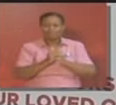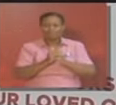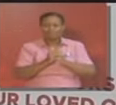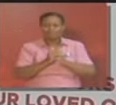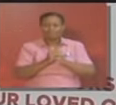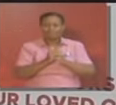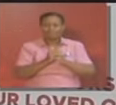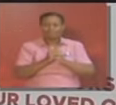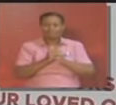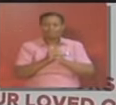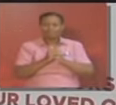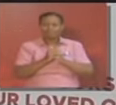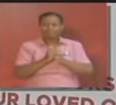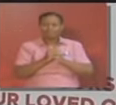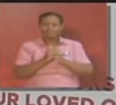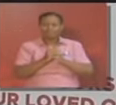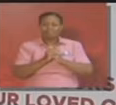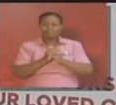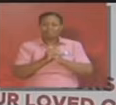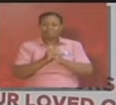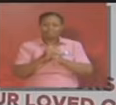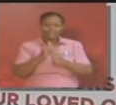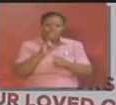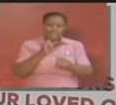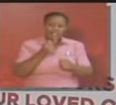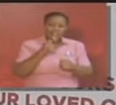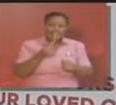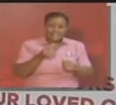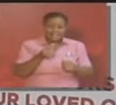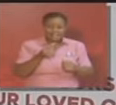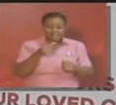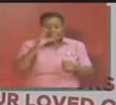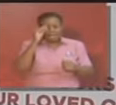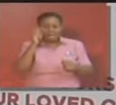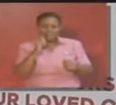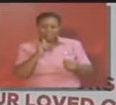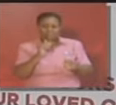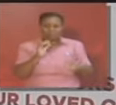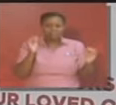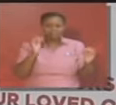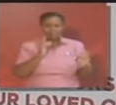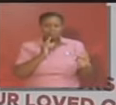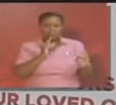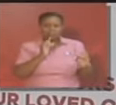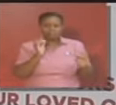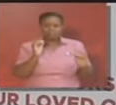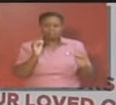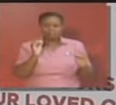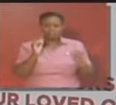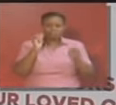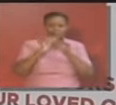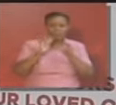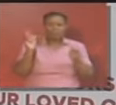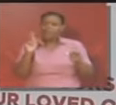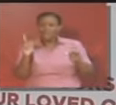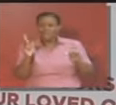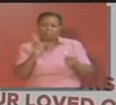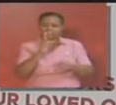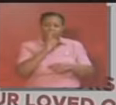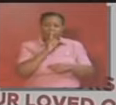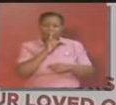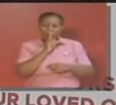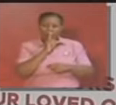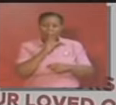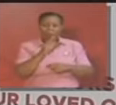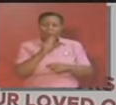gender, the age, and the location out of my story for the sake of preserving patient privacy.